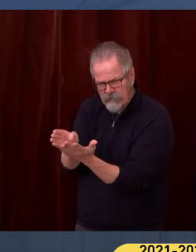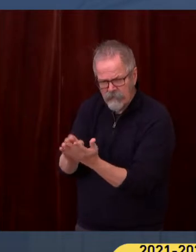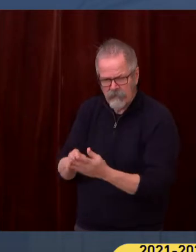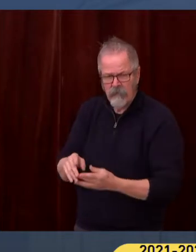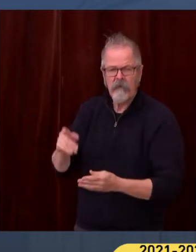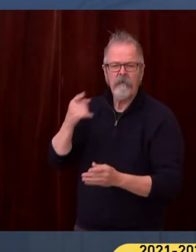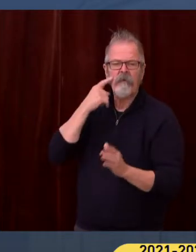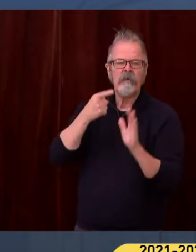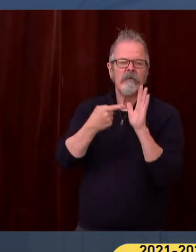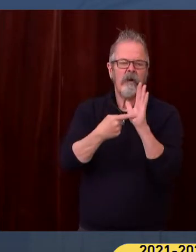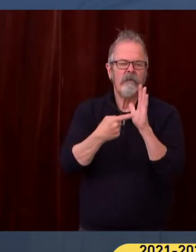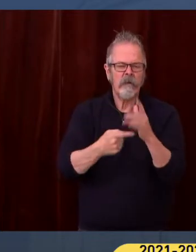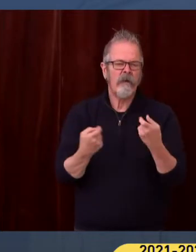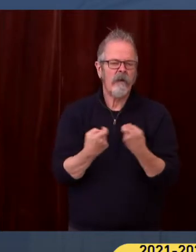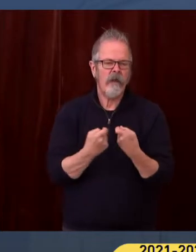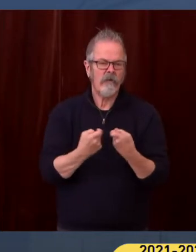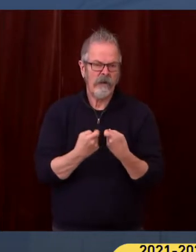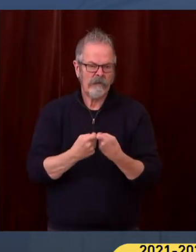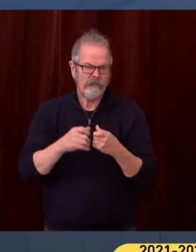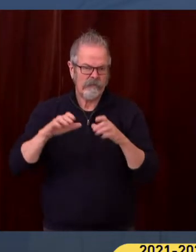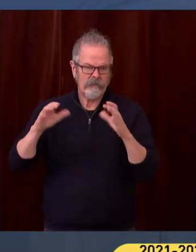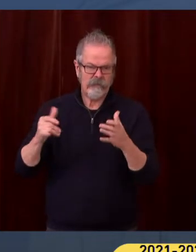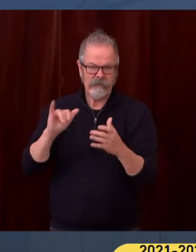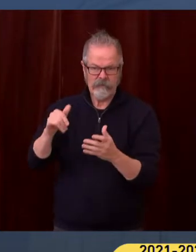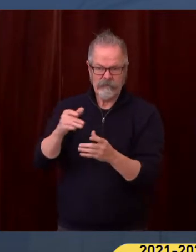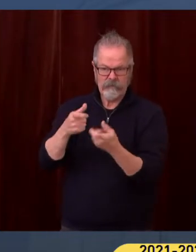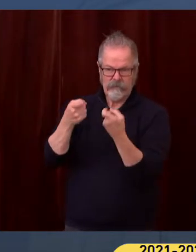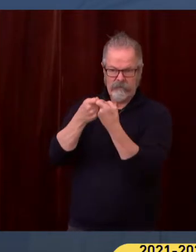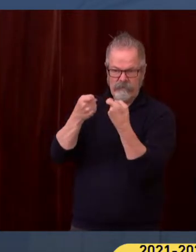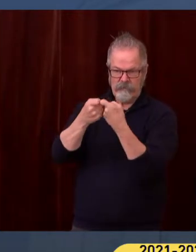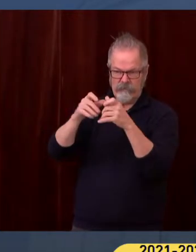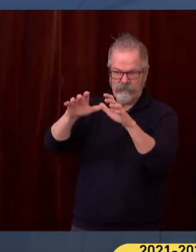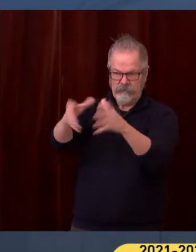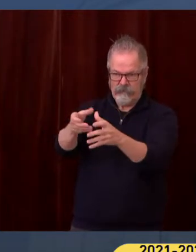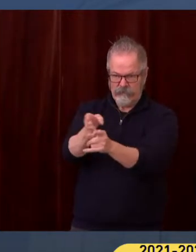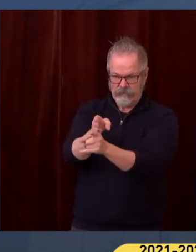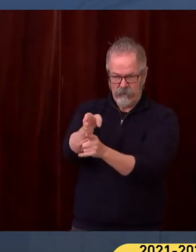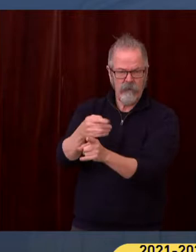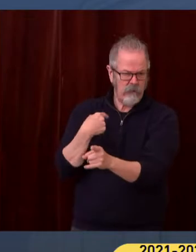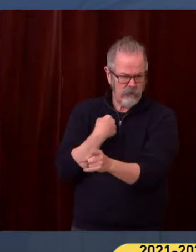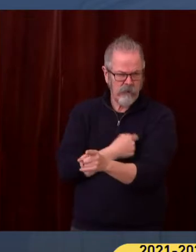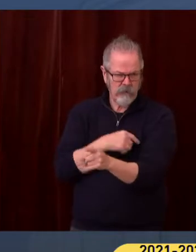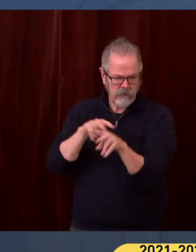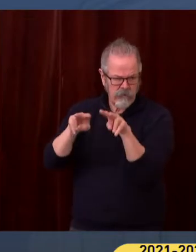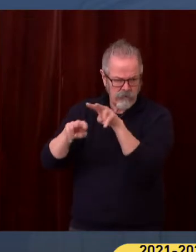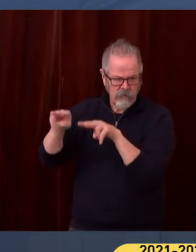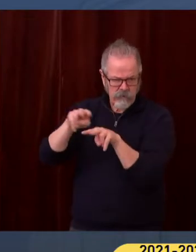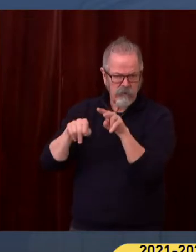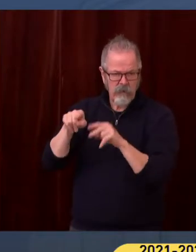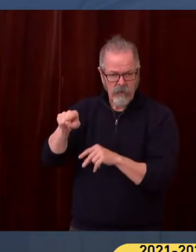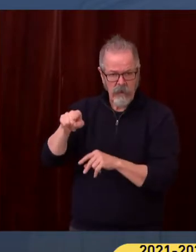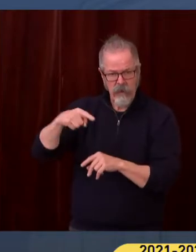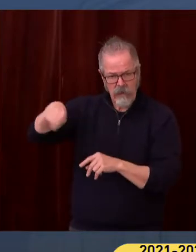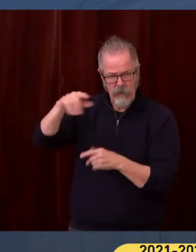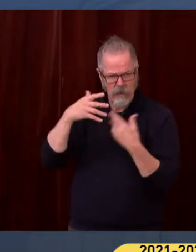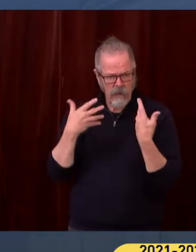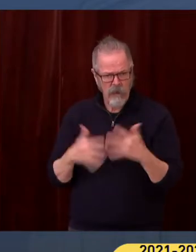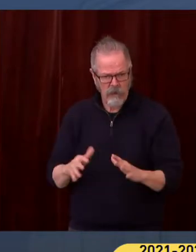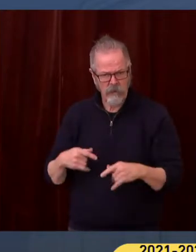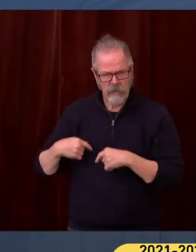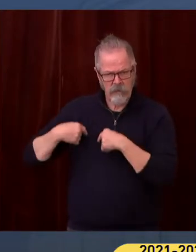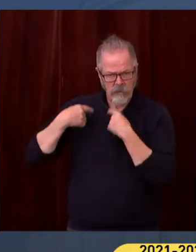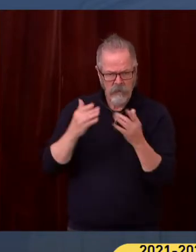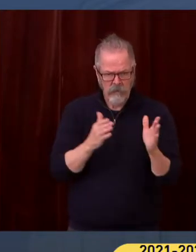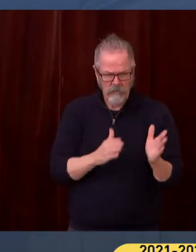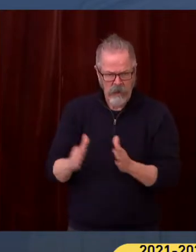for a lot of electricity. So we're looking at a variety of sectors and we're trying to figure out how we make sure that it's multidisciplinary